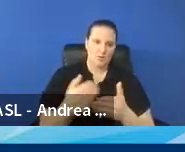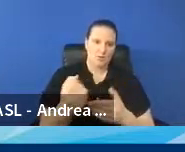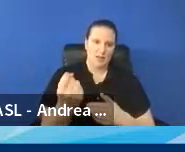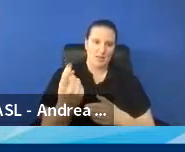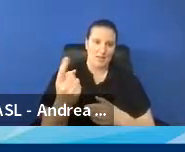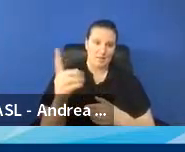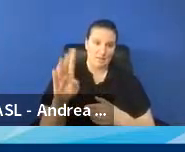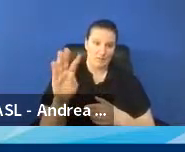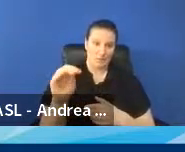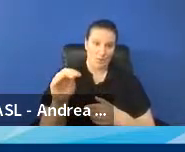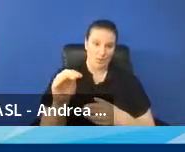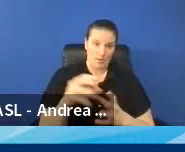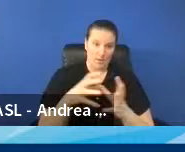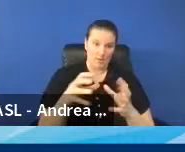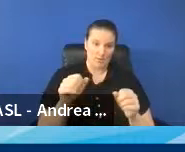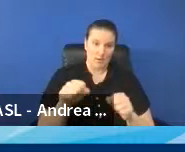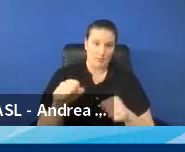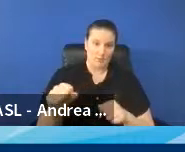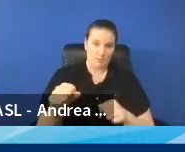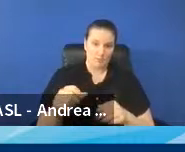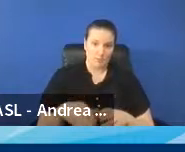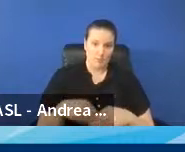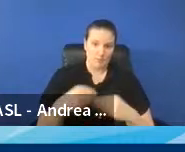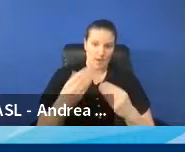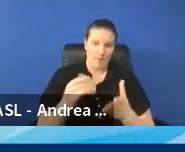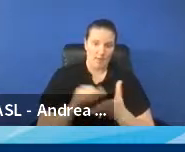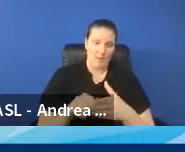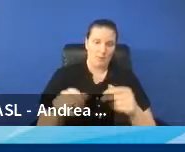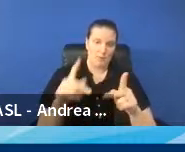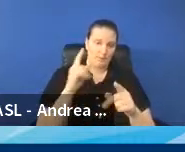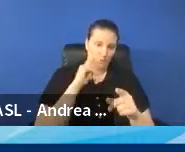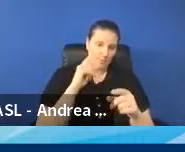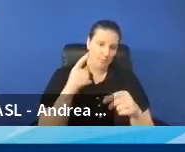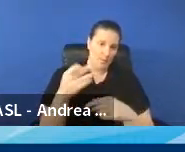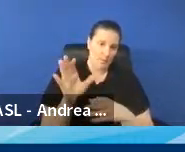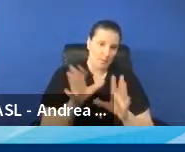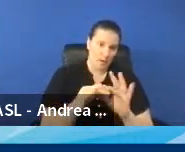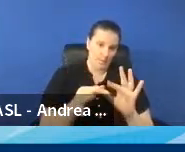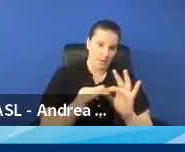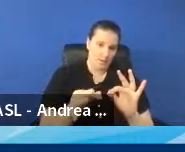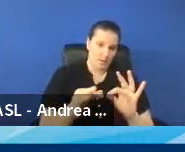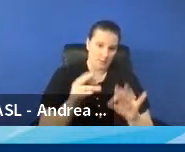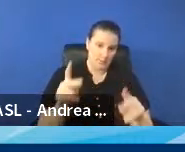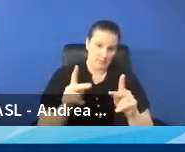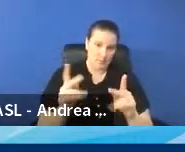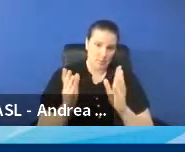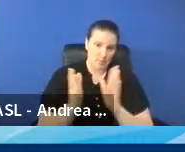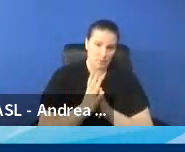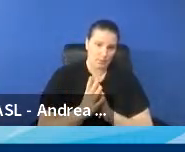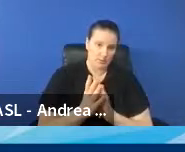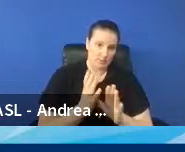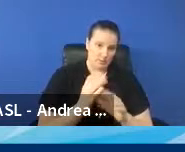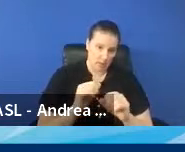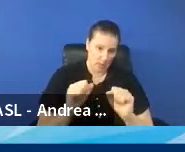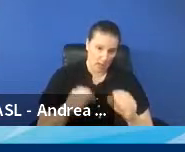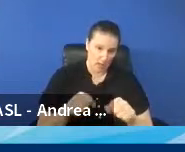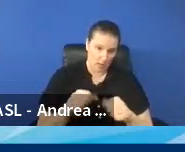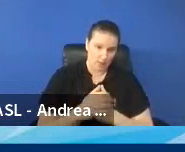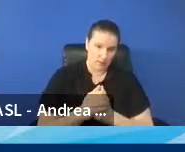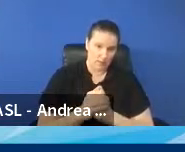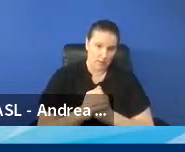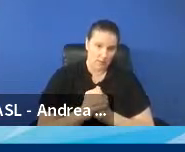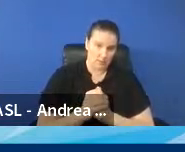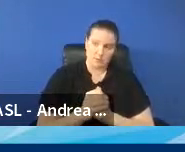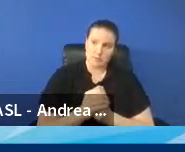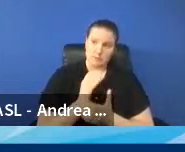11:40 as possible. We want to make sure that we're providing the opportunity for the public comment that people have requested to be able to make. So given